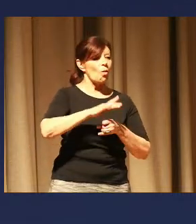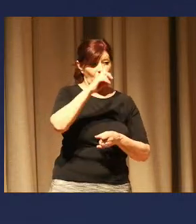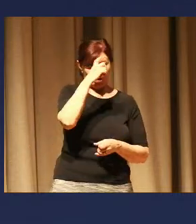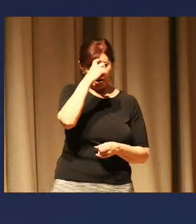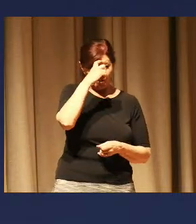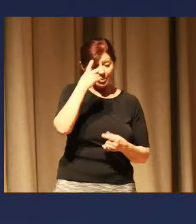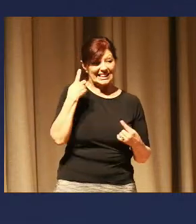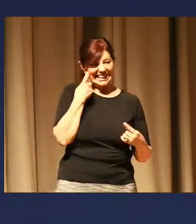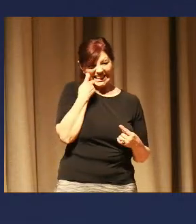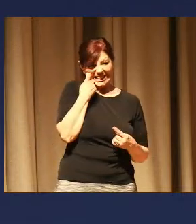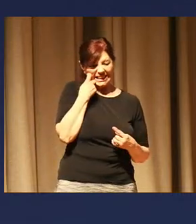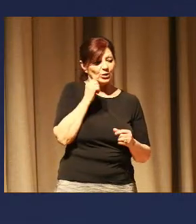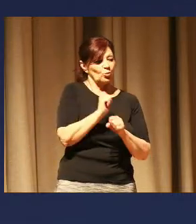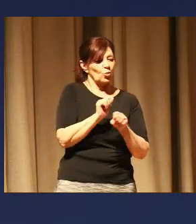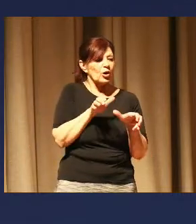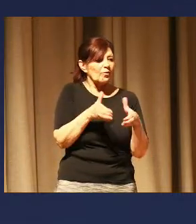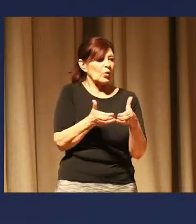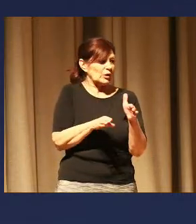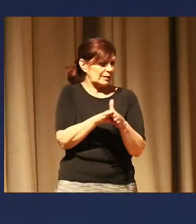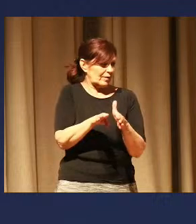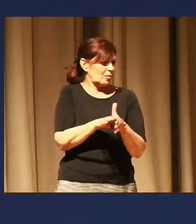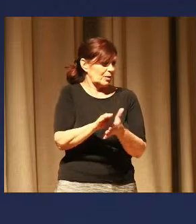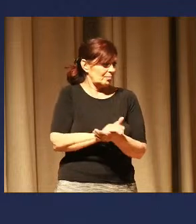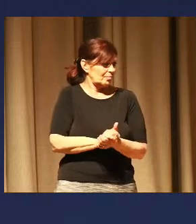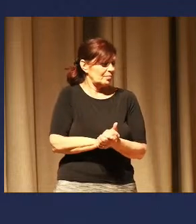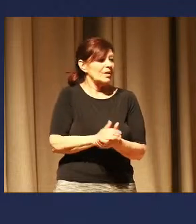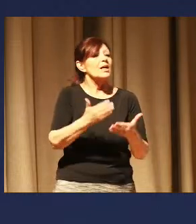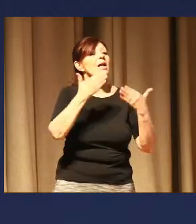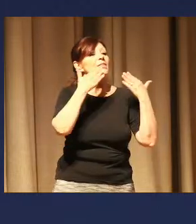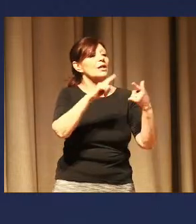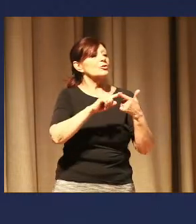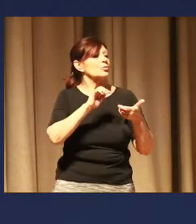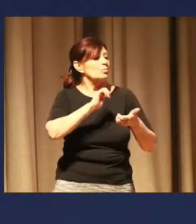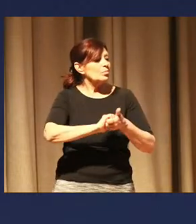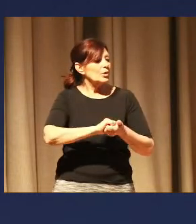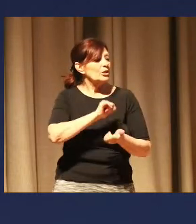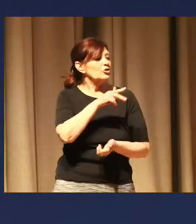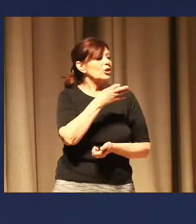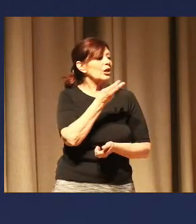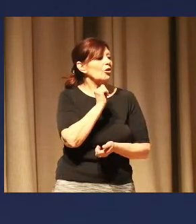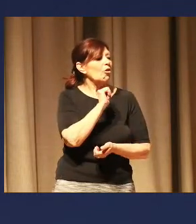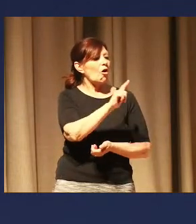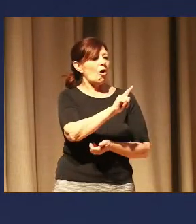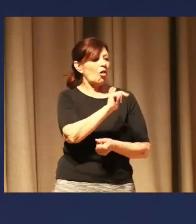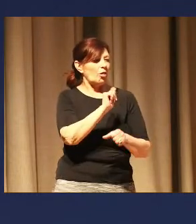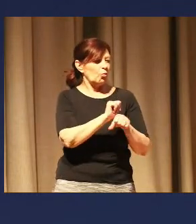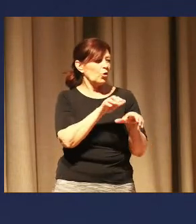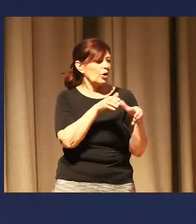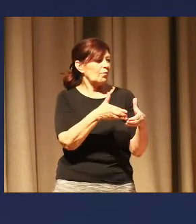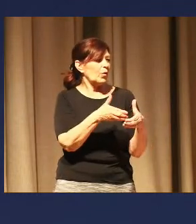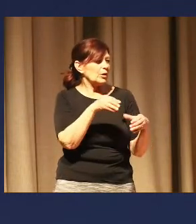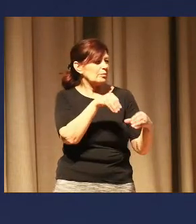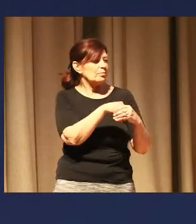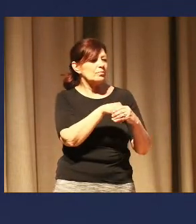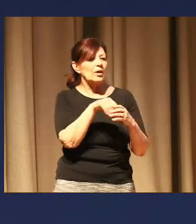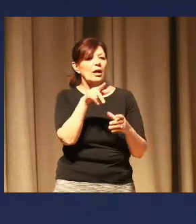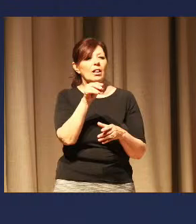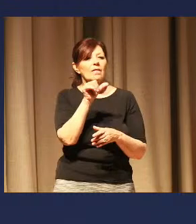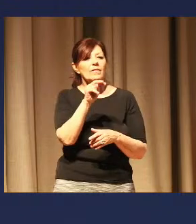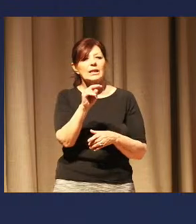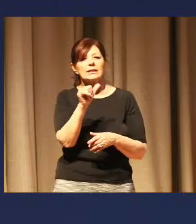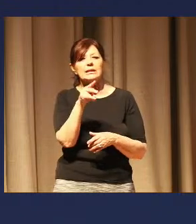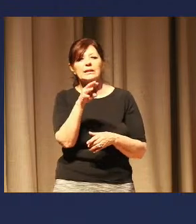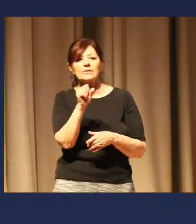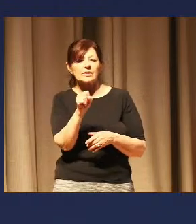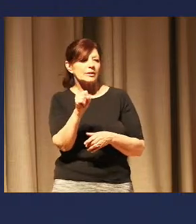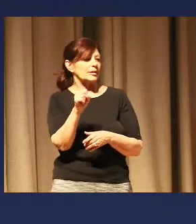during a recent Workforce Development Summit. Thank you to our partners, Jackie Hall of the Workforce Investment Board, LaVon Stevens of the